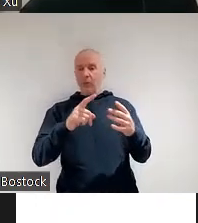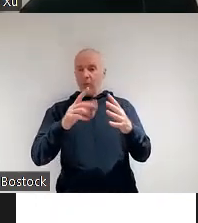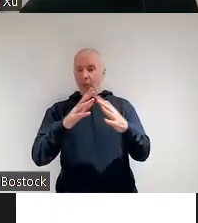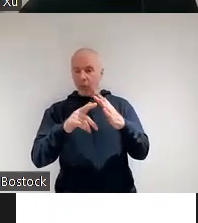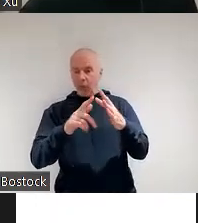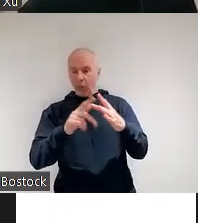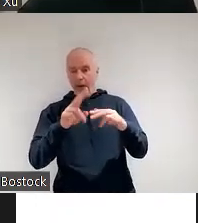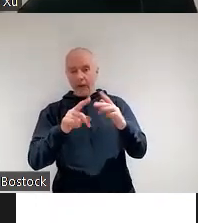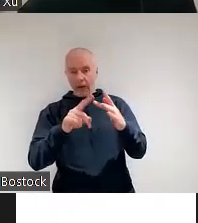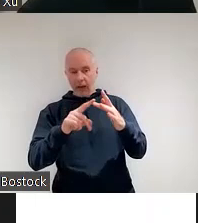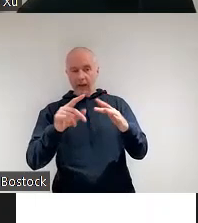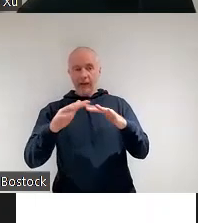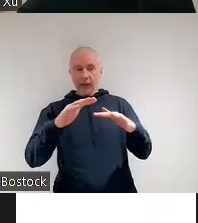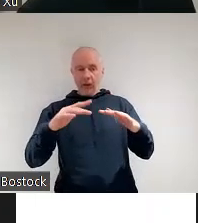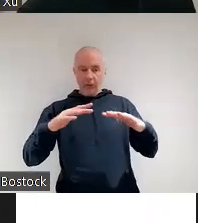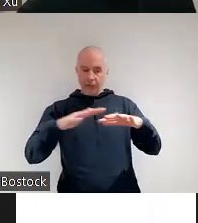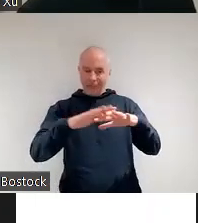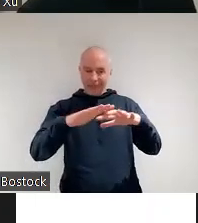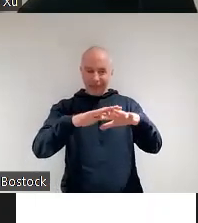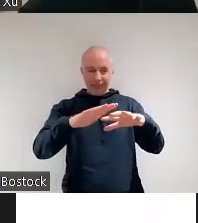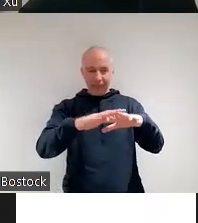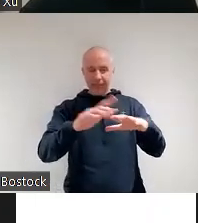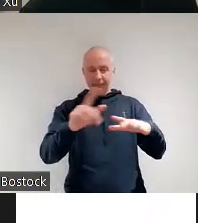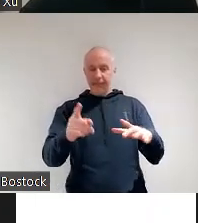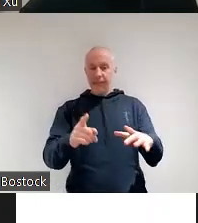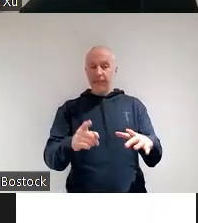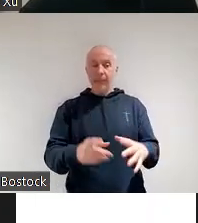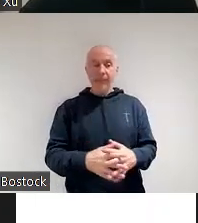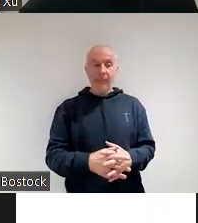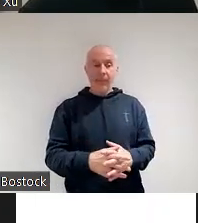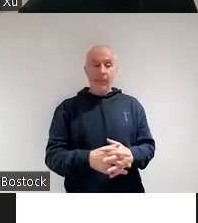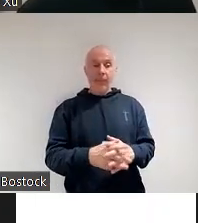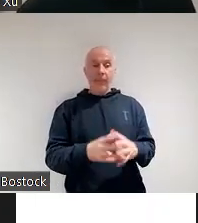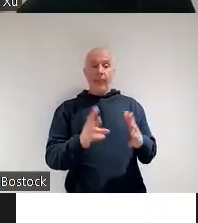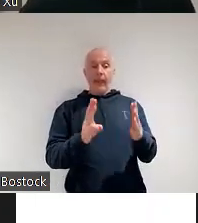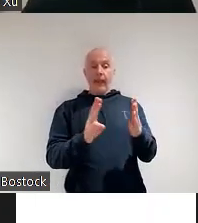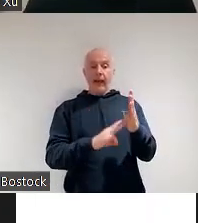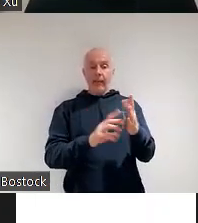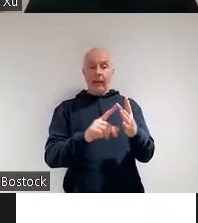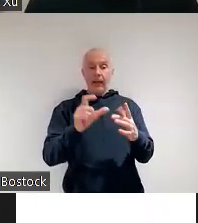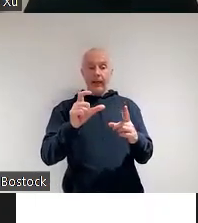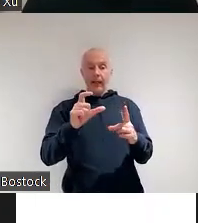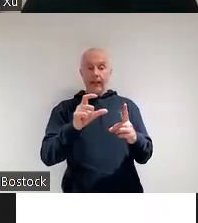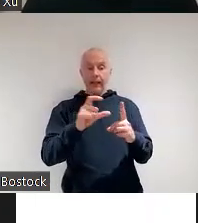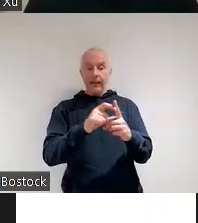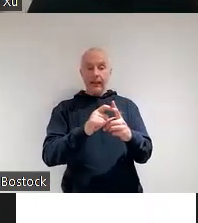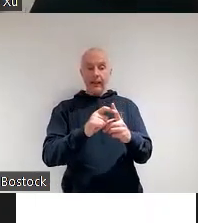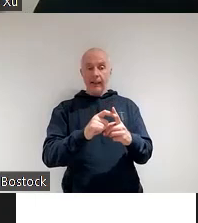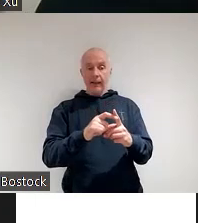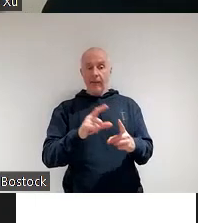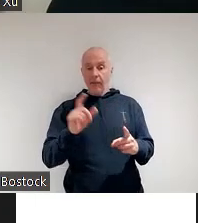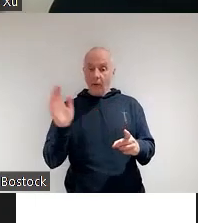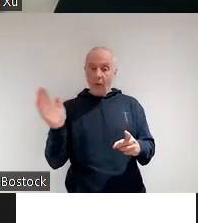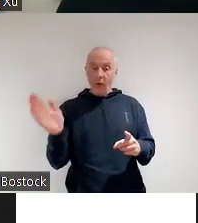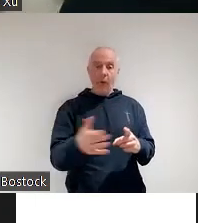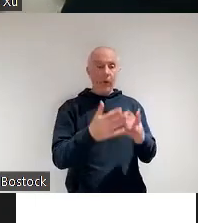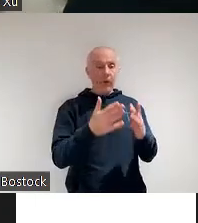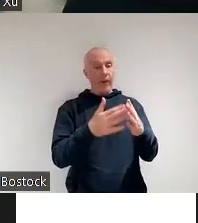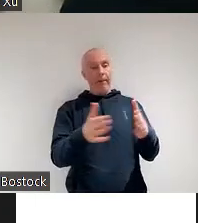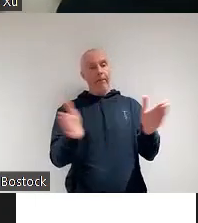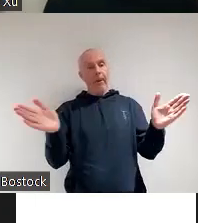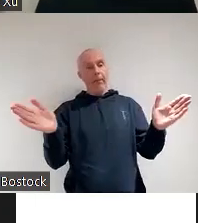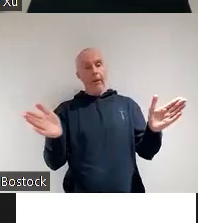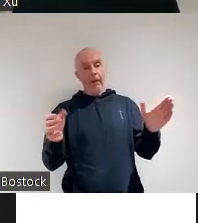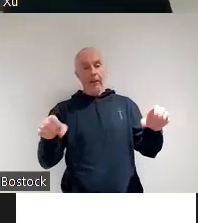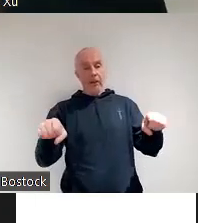One more thing I want to highlight is this thing called MID. So basically for all the public chargers, if they come with a meter, that means